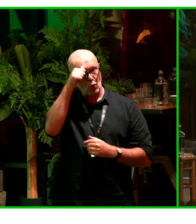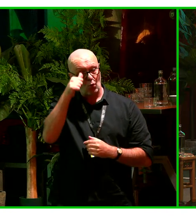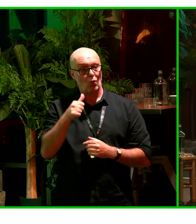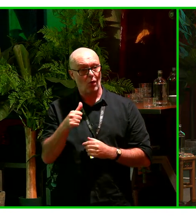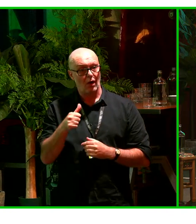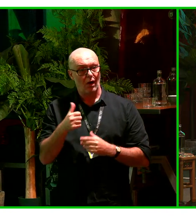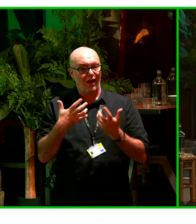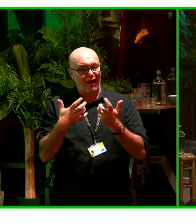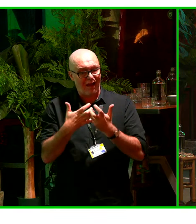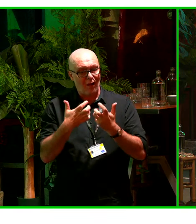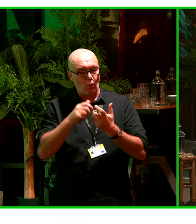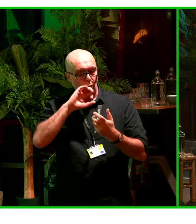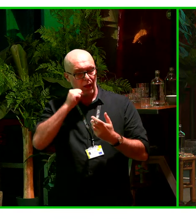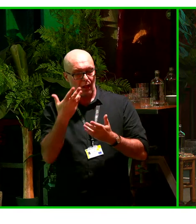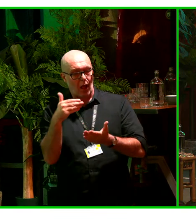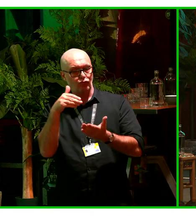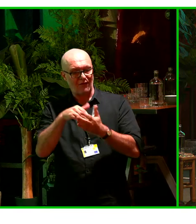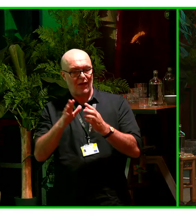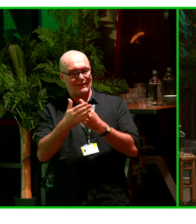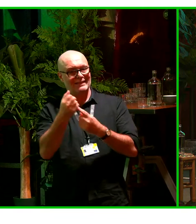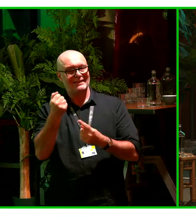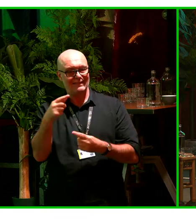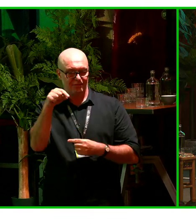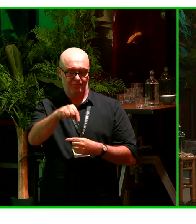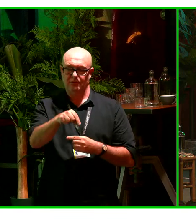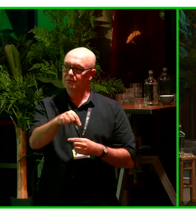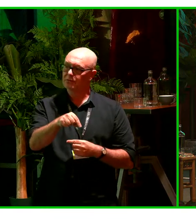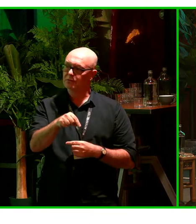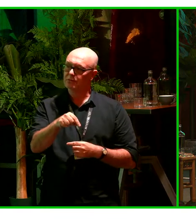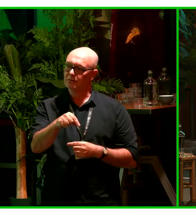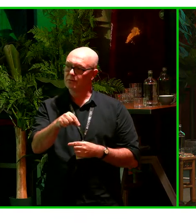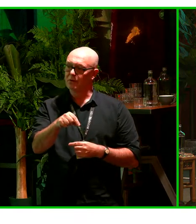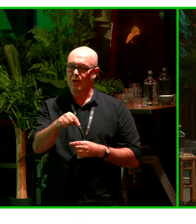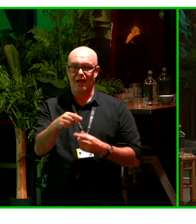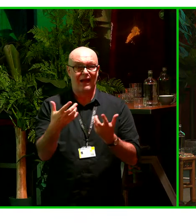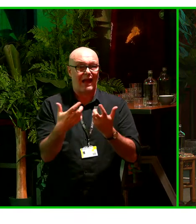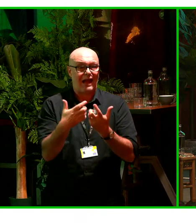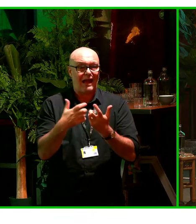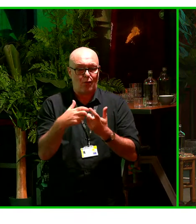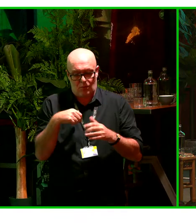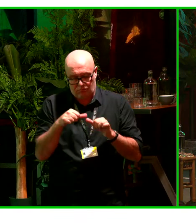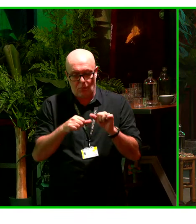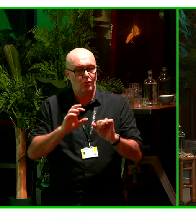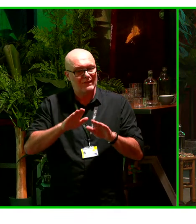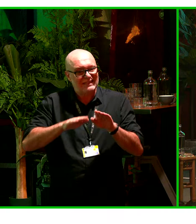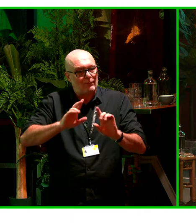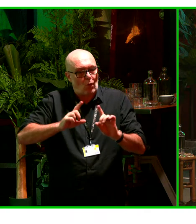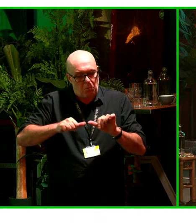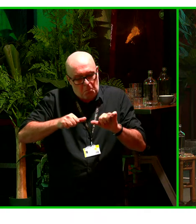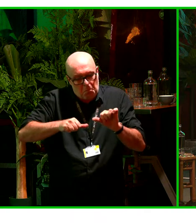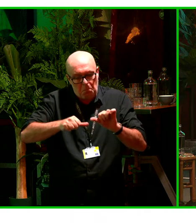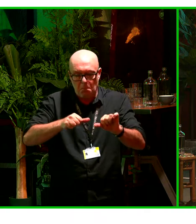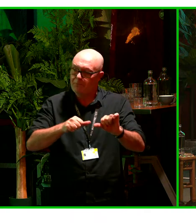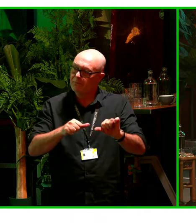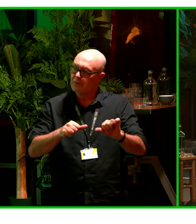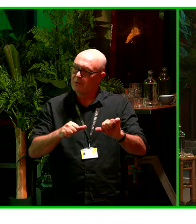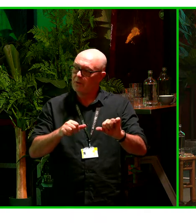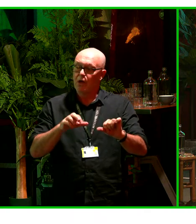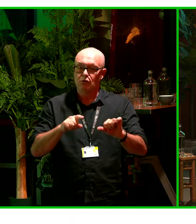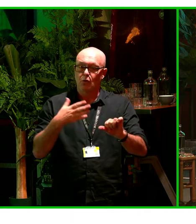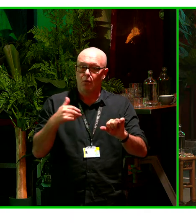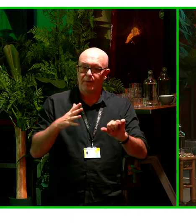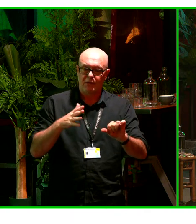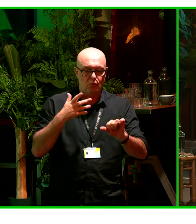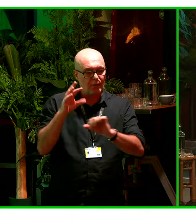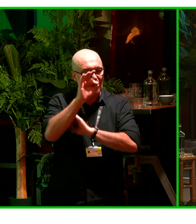we're going to get there and what do we need to do. So at Bruntwood, we've started doing condition surveys, looking